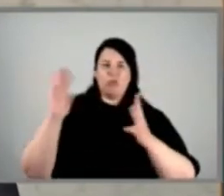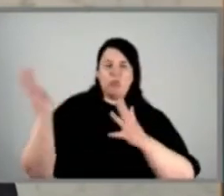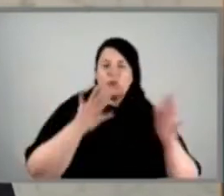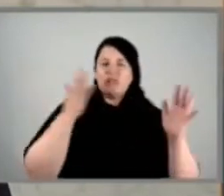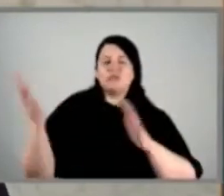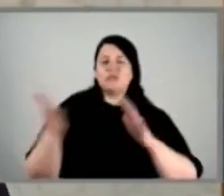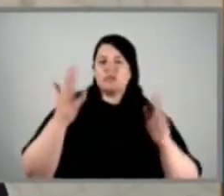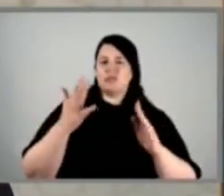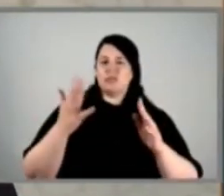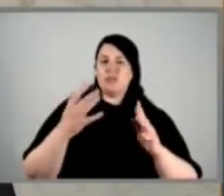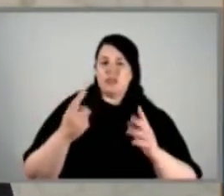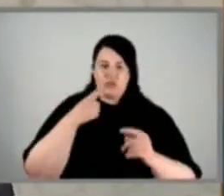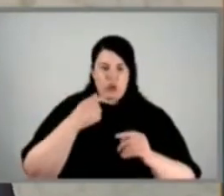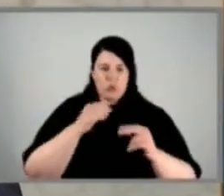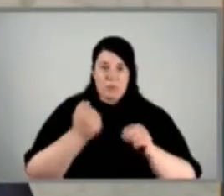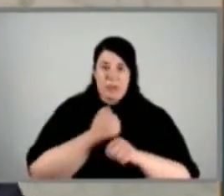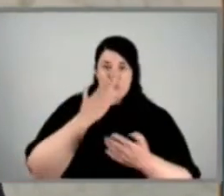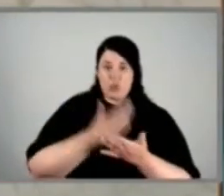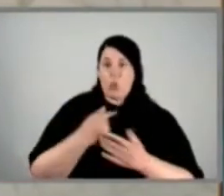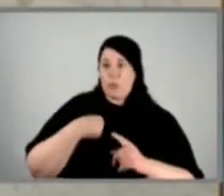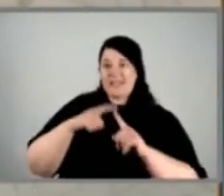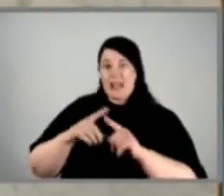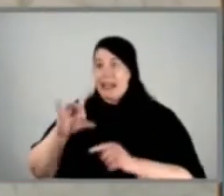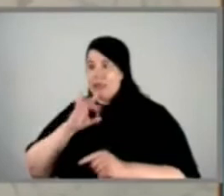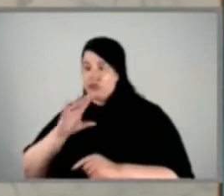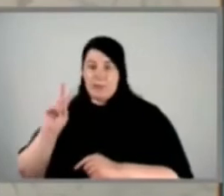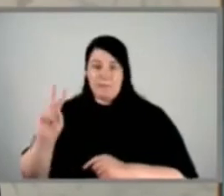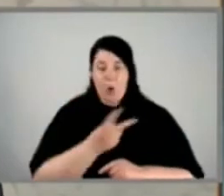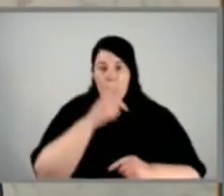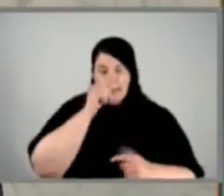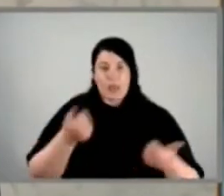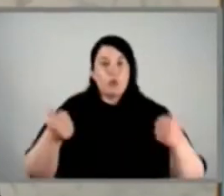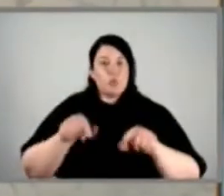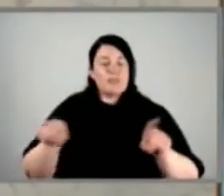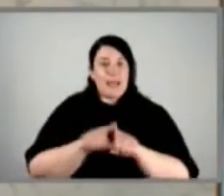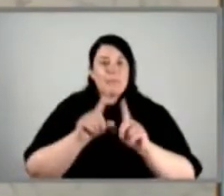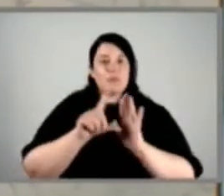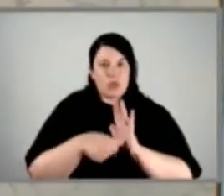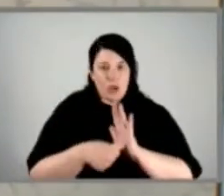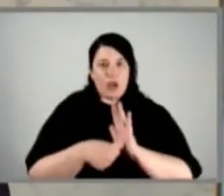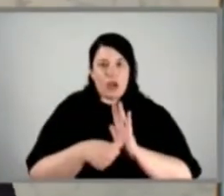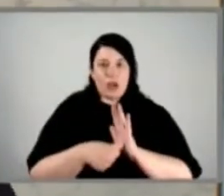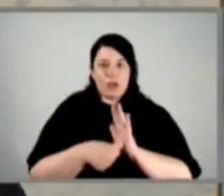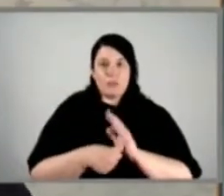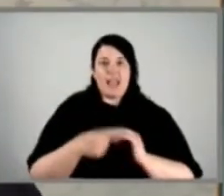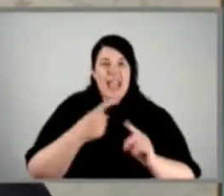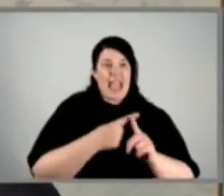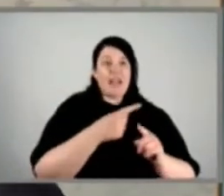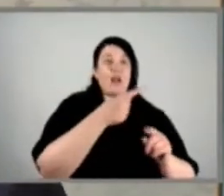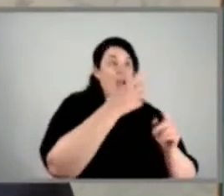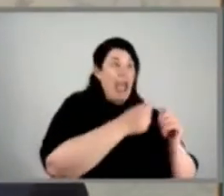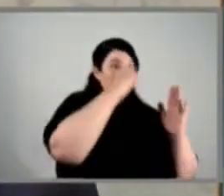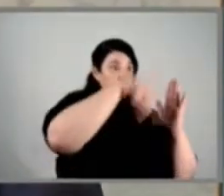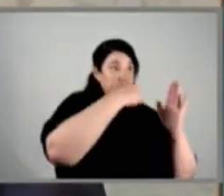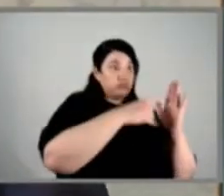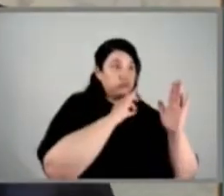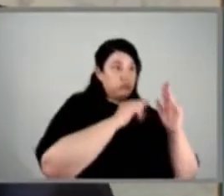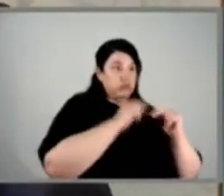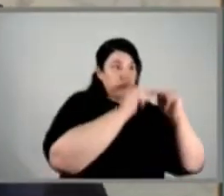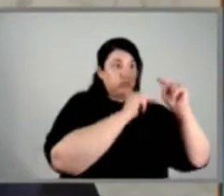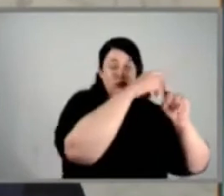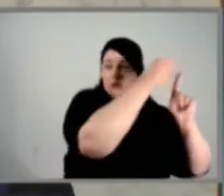integrated system plan, allowing long-distance interconnectors to bring electrons from where they're generated to where you need them, we can now bring in solar and